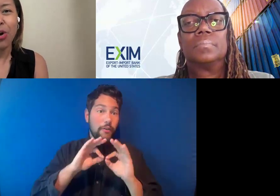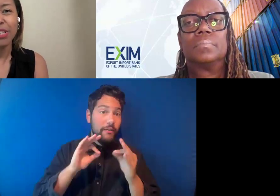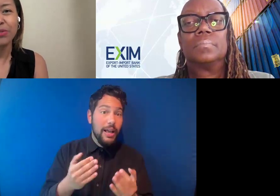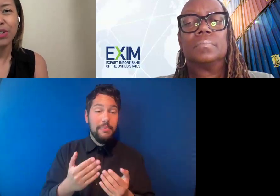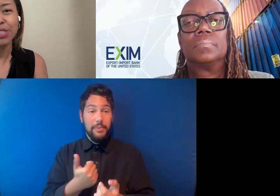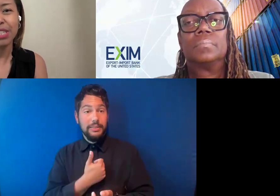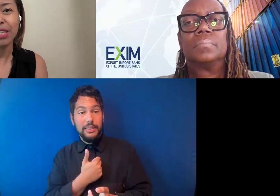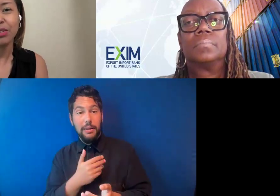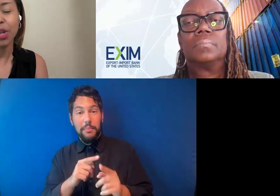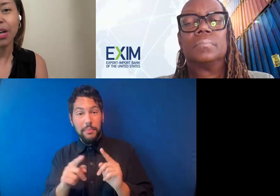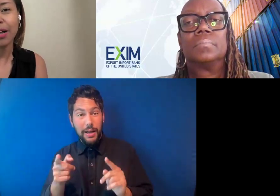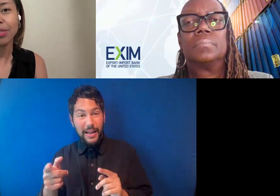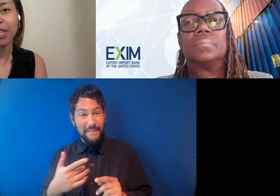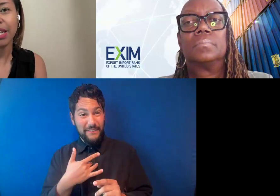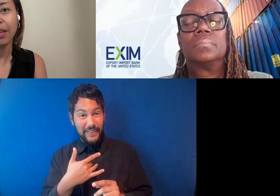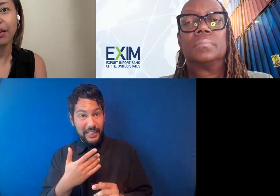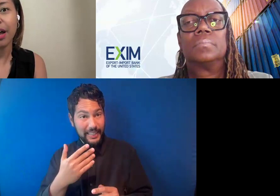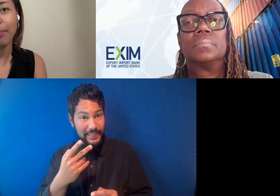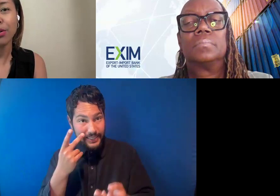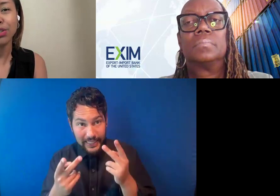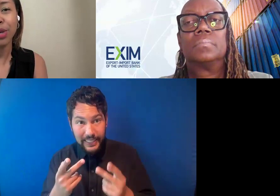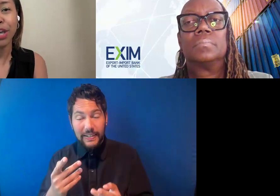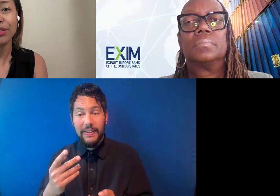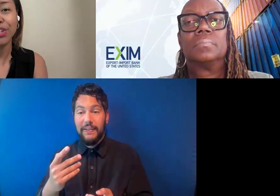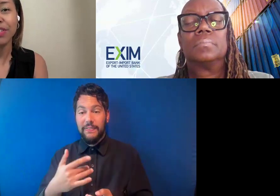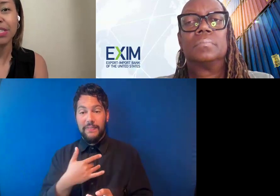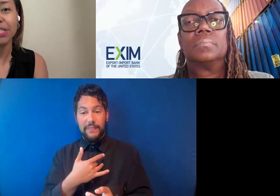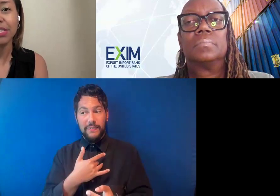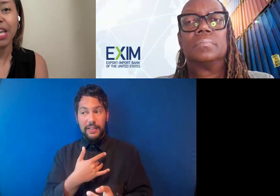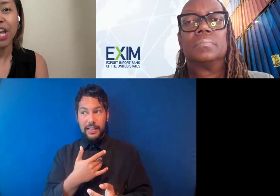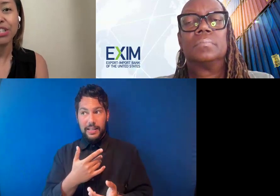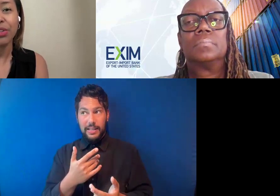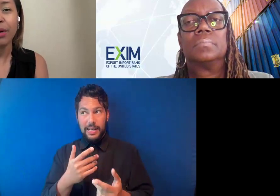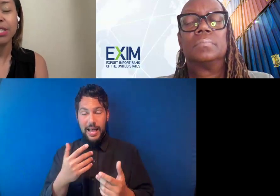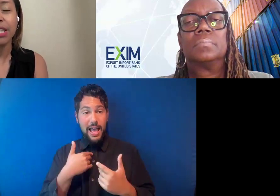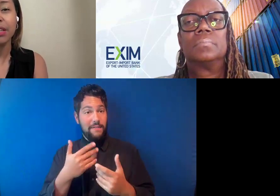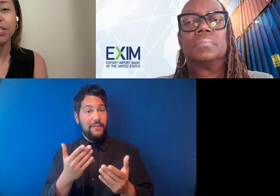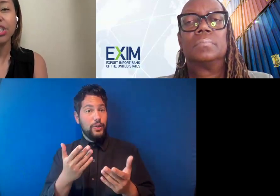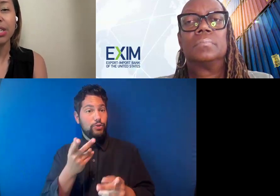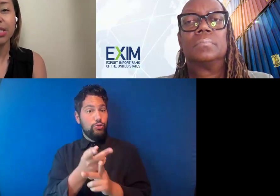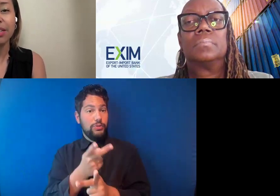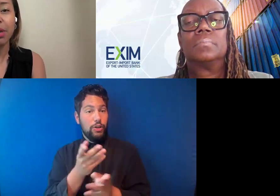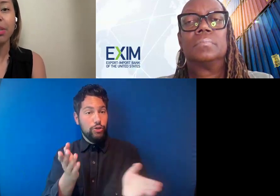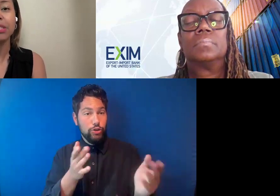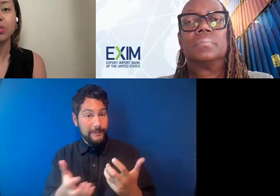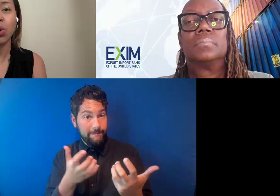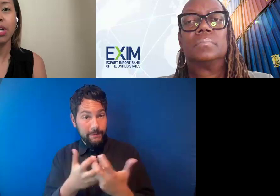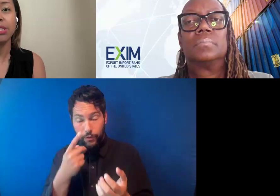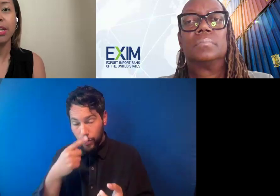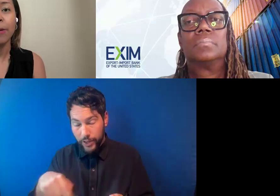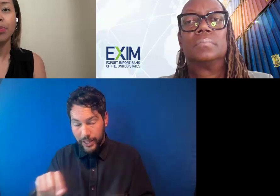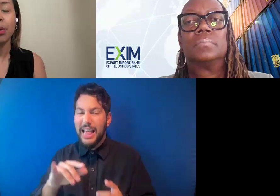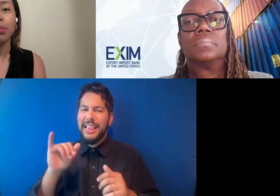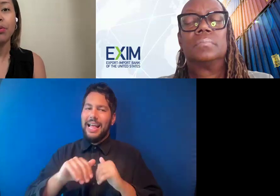don't necessarily always feel seen when it comes to getting personal care services. And so that was the genesis of my